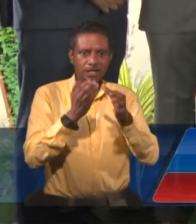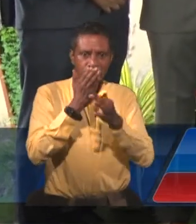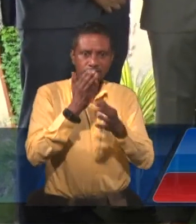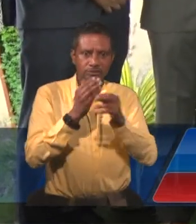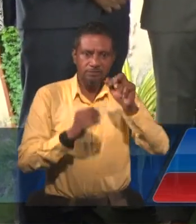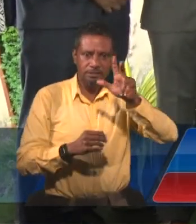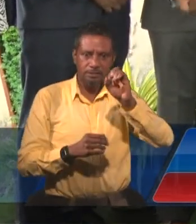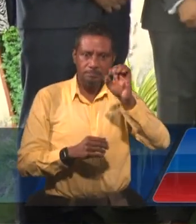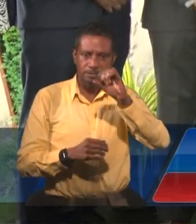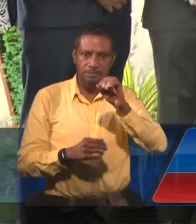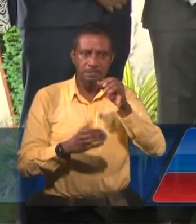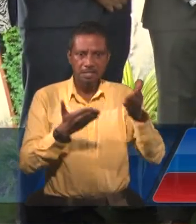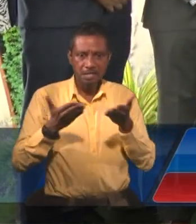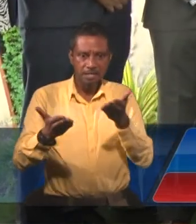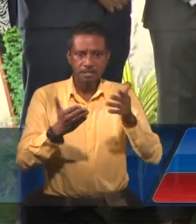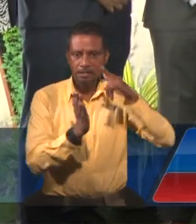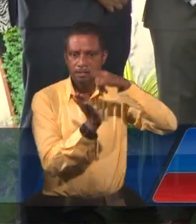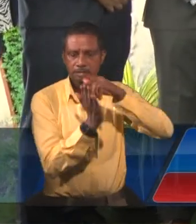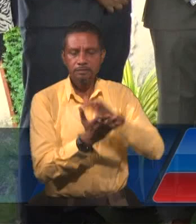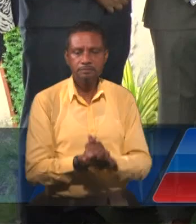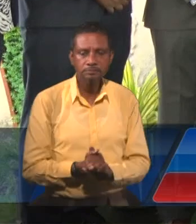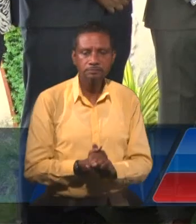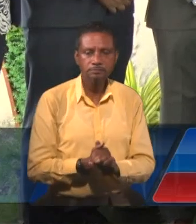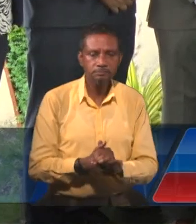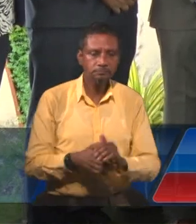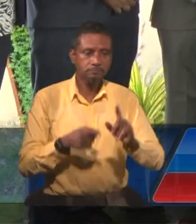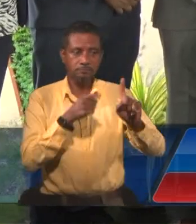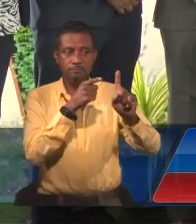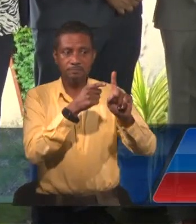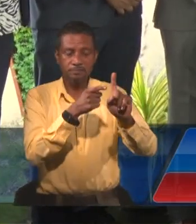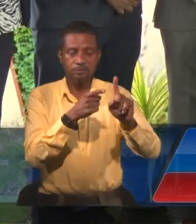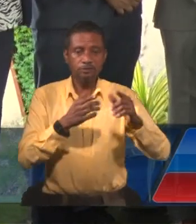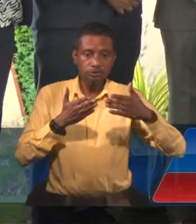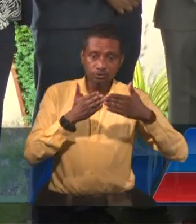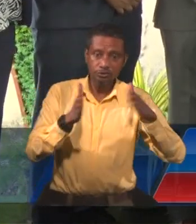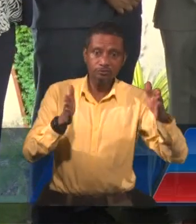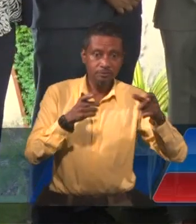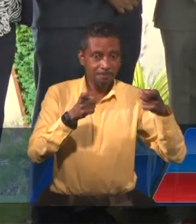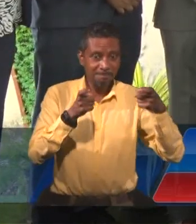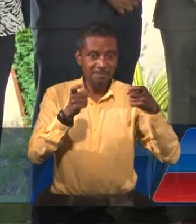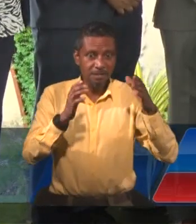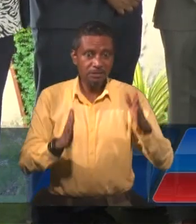Authority, Hayden Newton, says thus far, the park is performing beyond the expected